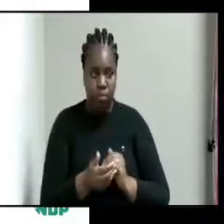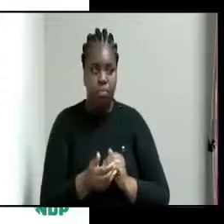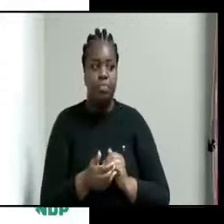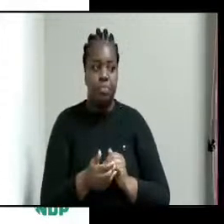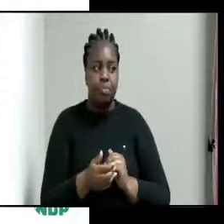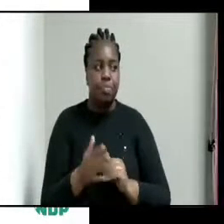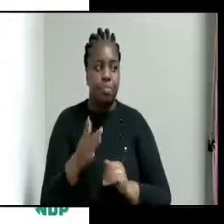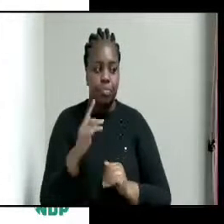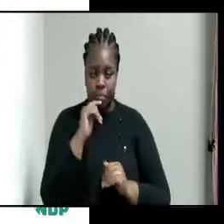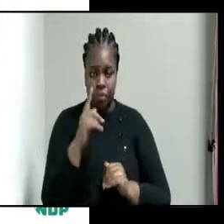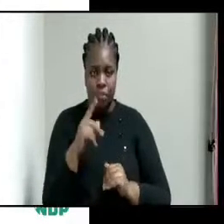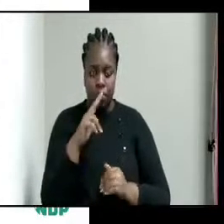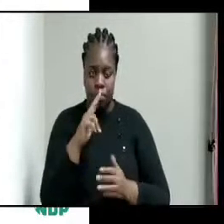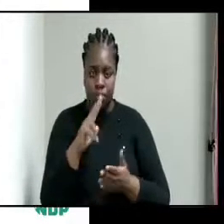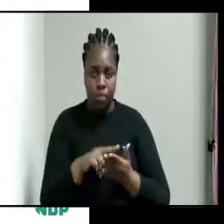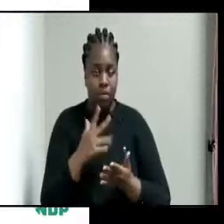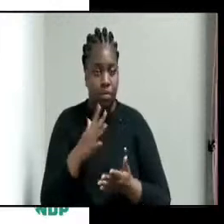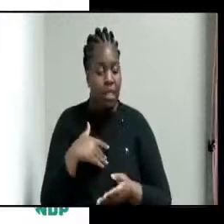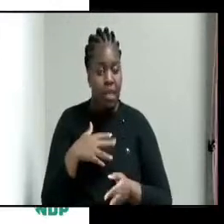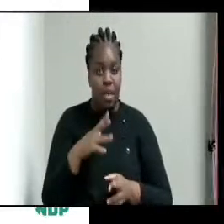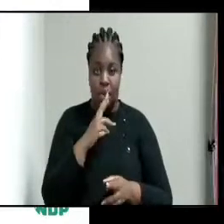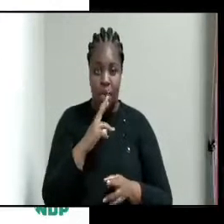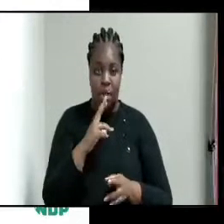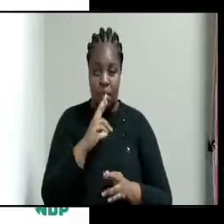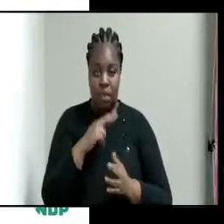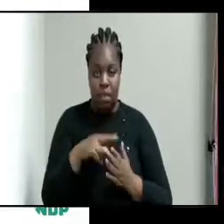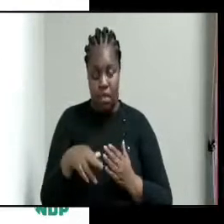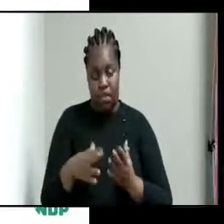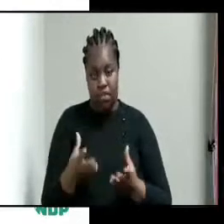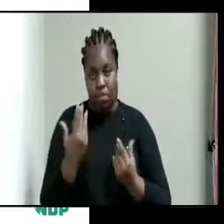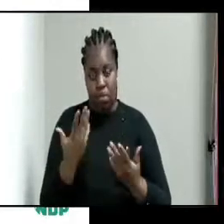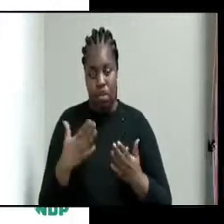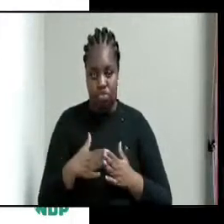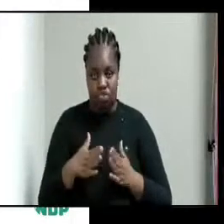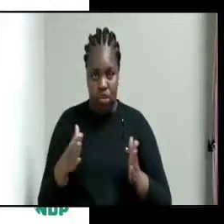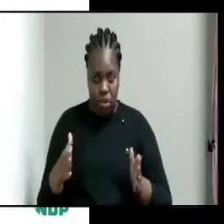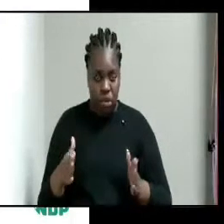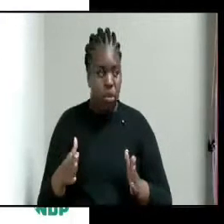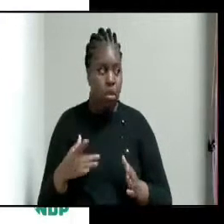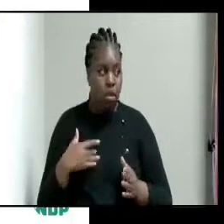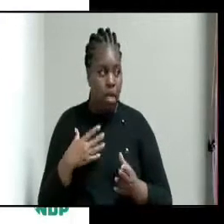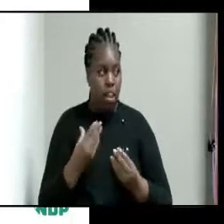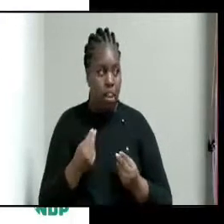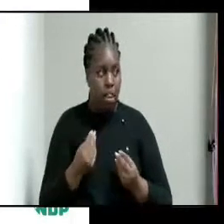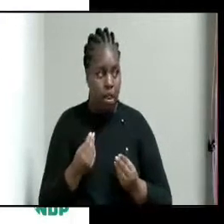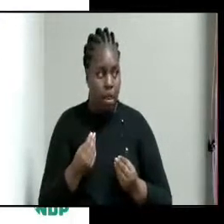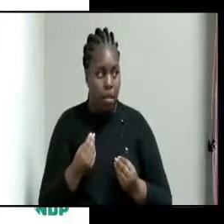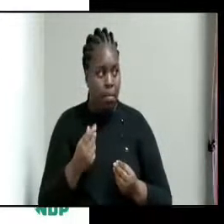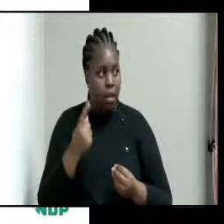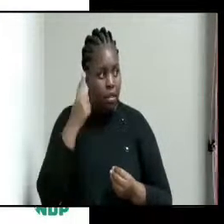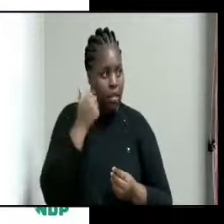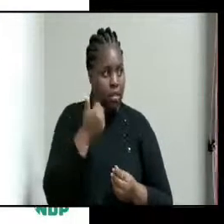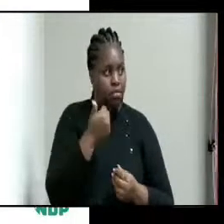course, this is affirmed by results that we get from the General Household Survey. The numbers ranges from